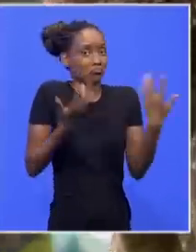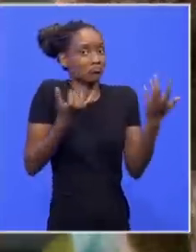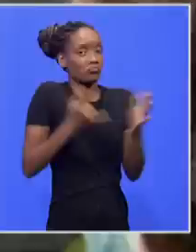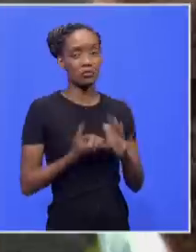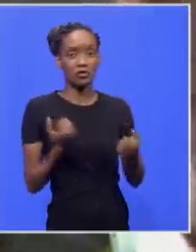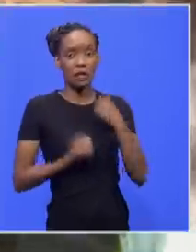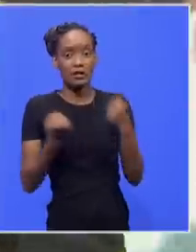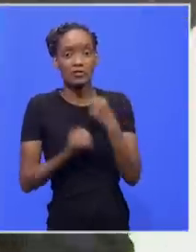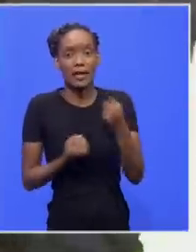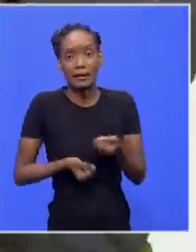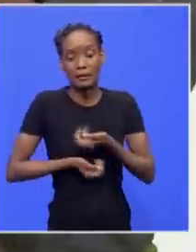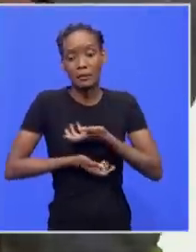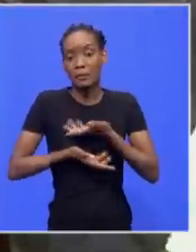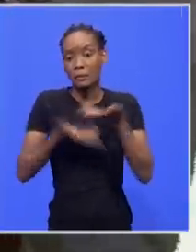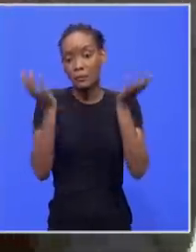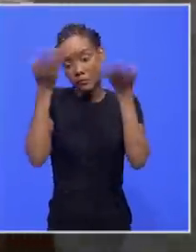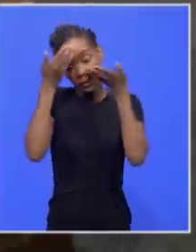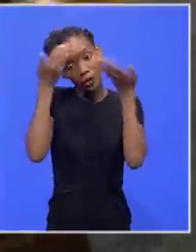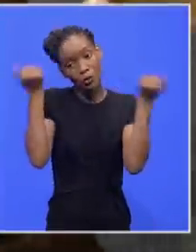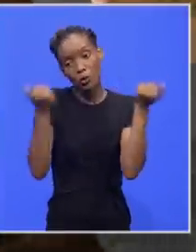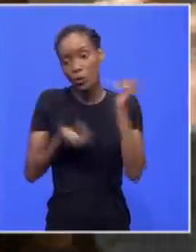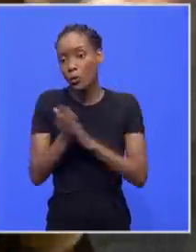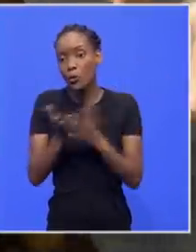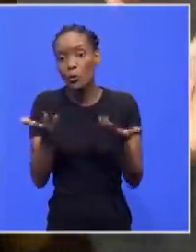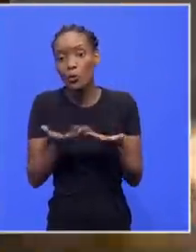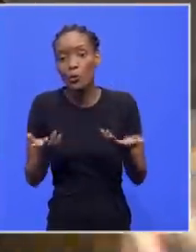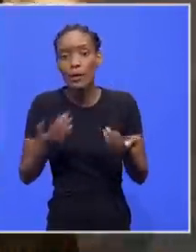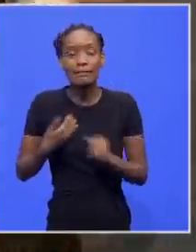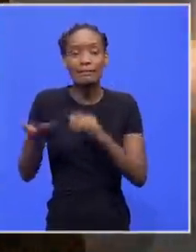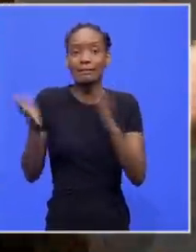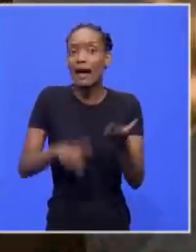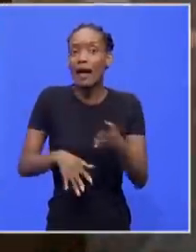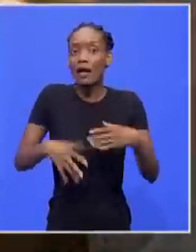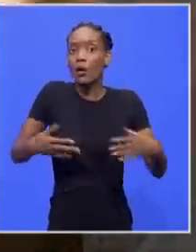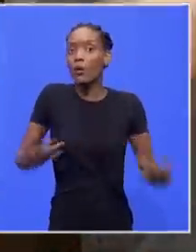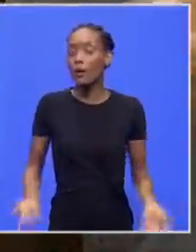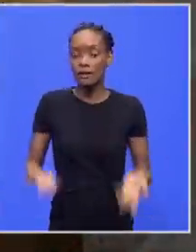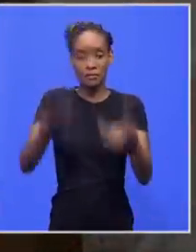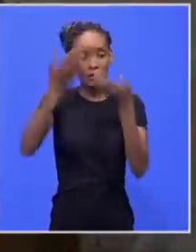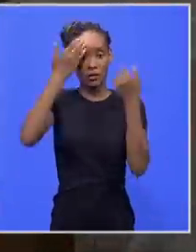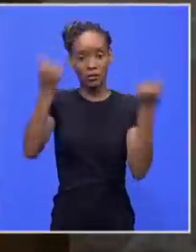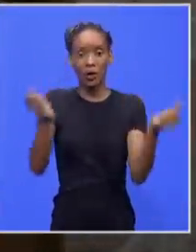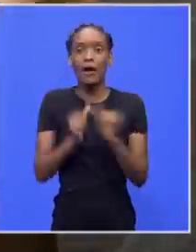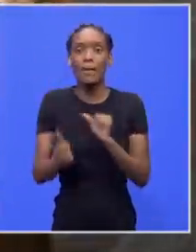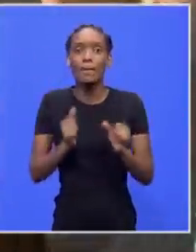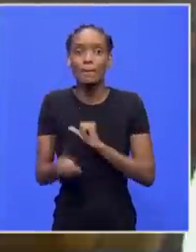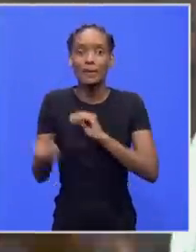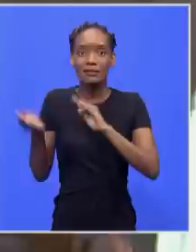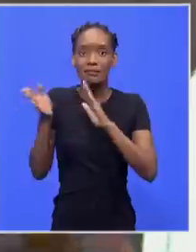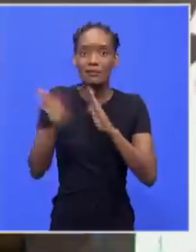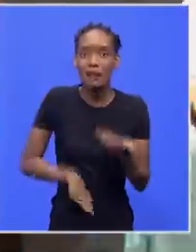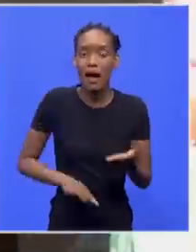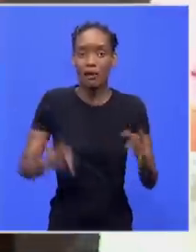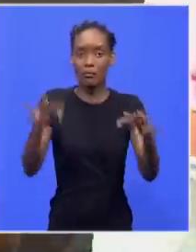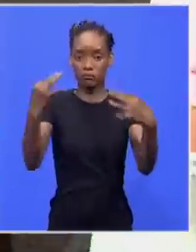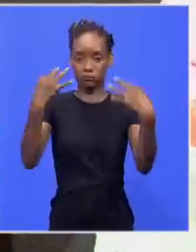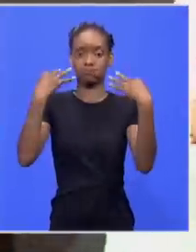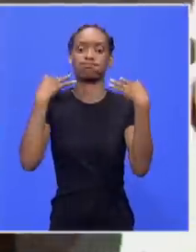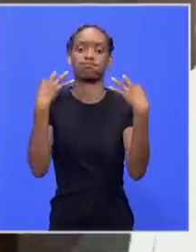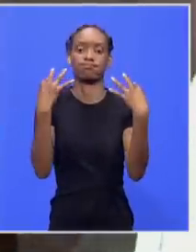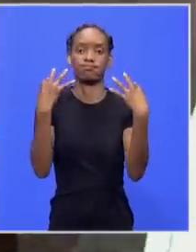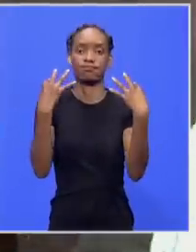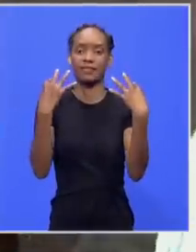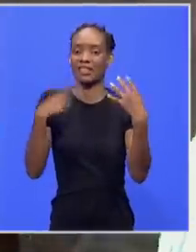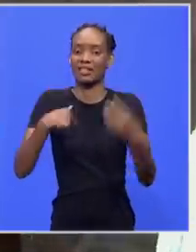don't know until when. I don't know where they're going to die or what. It's better we must die in front of everyone than to put us in